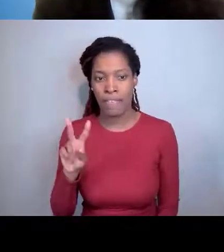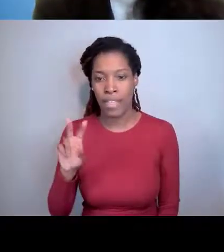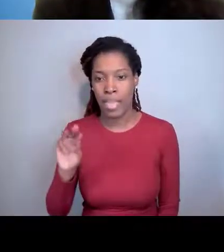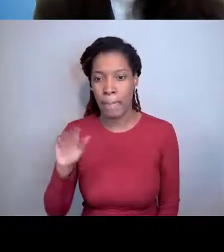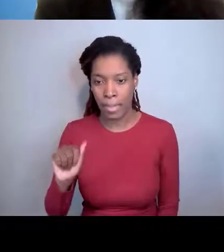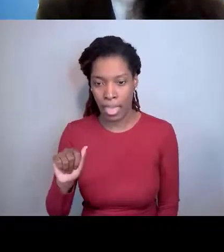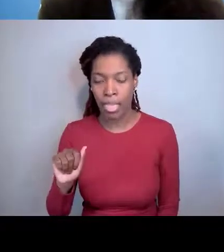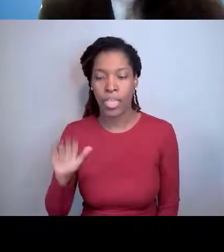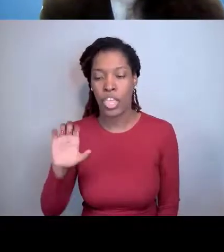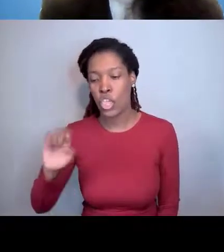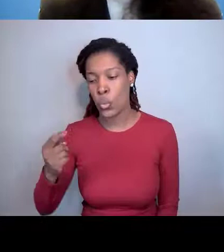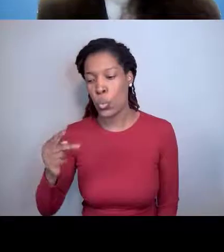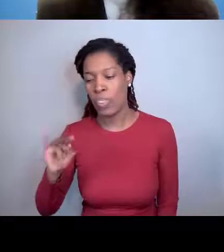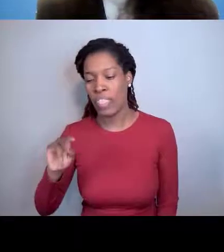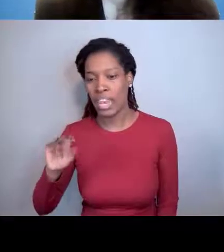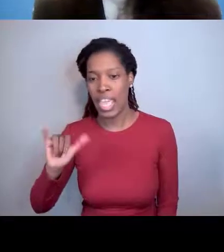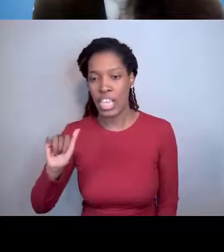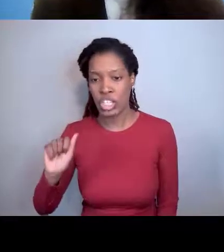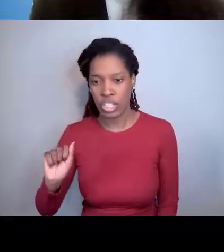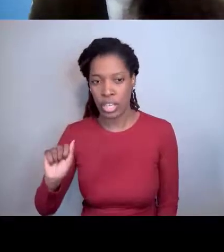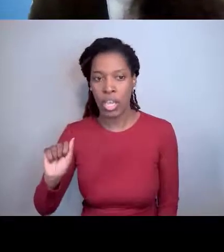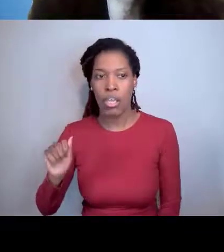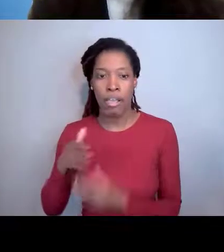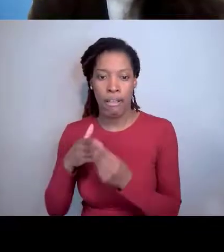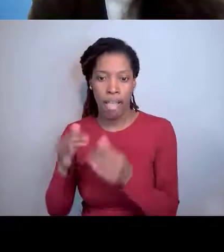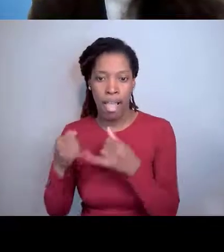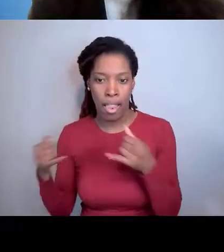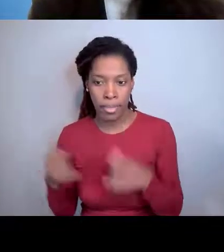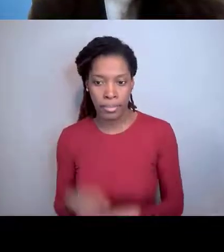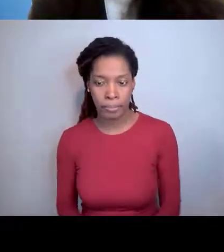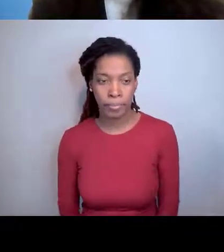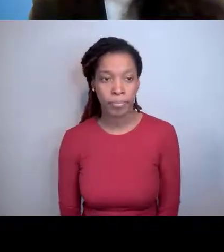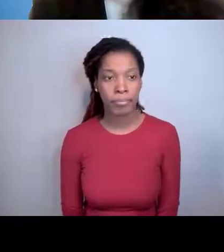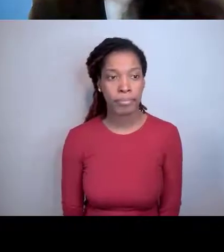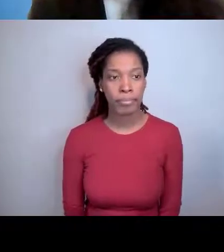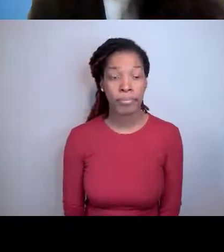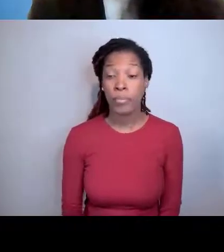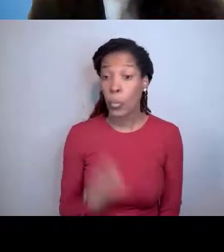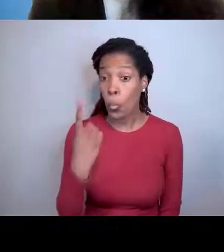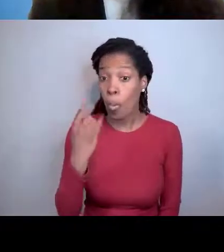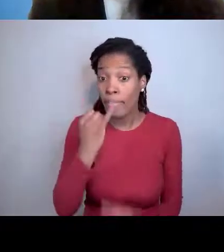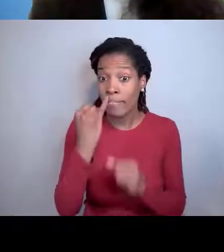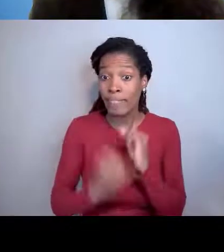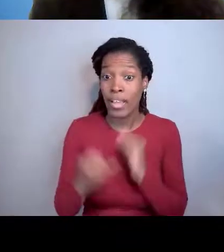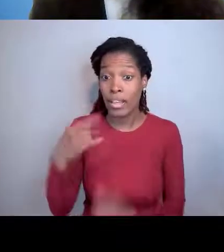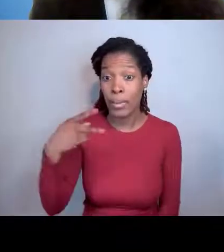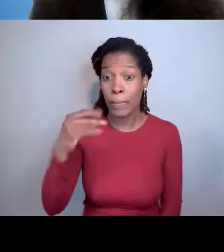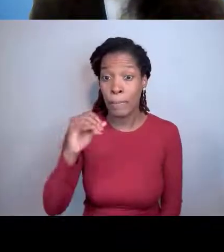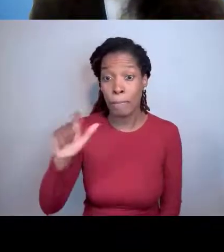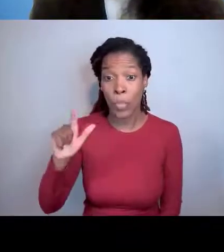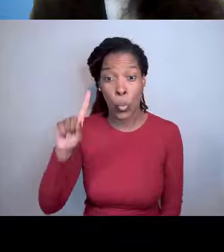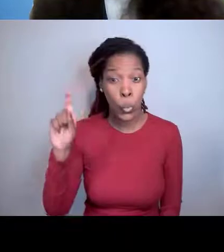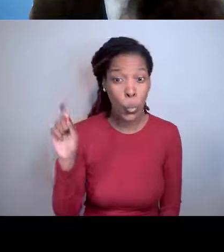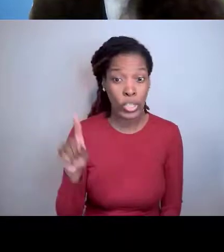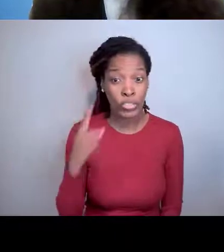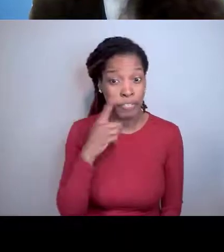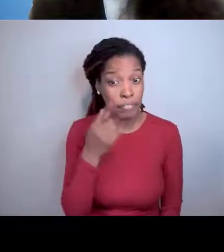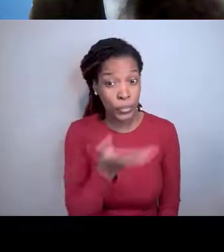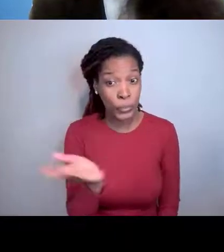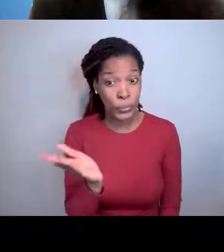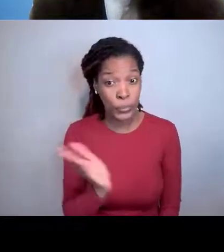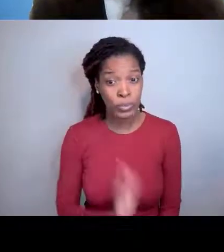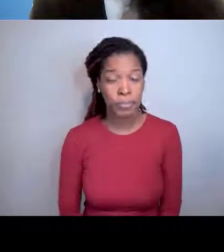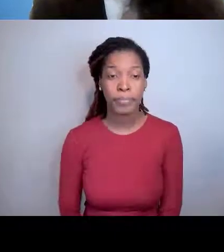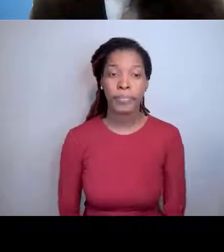guidelines. So I do have one final poll question for you. And my question is, based